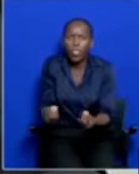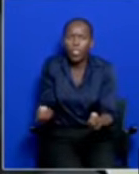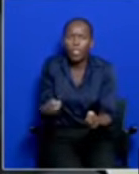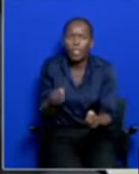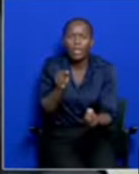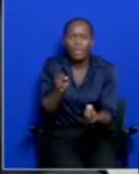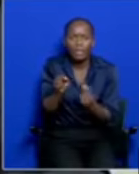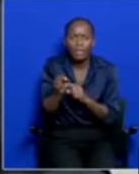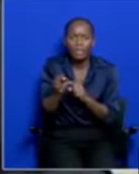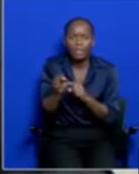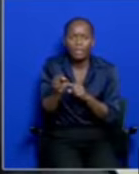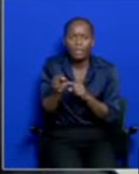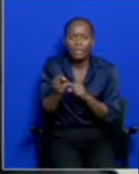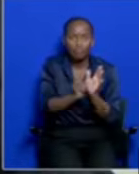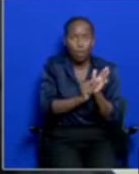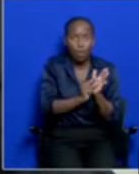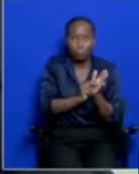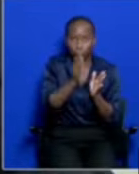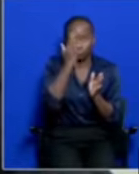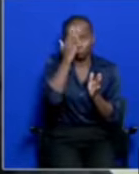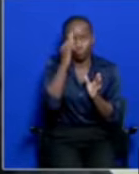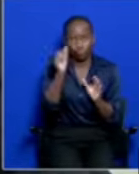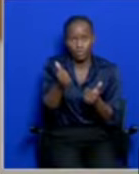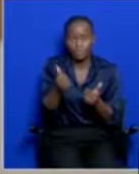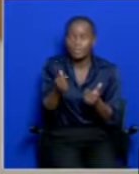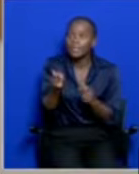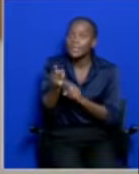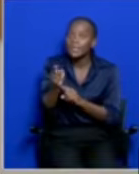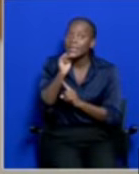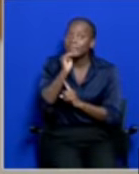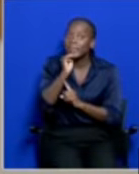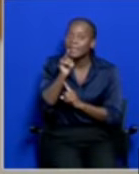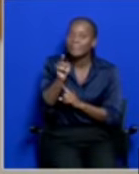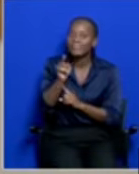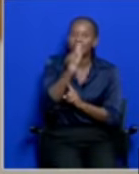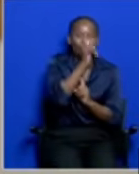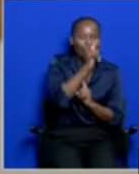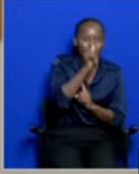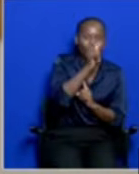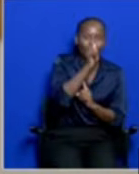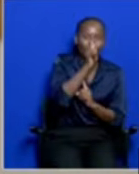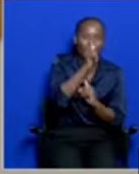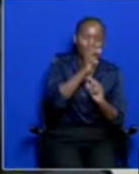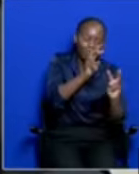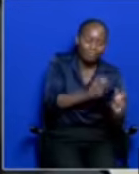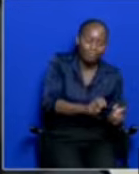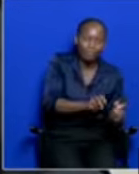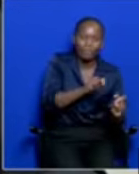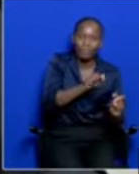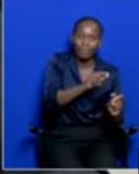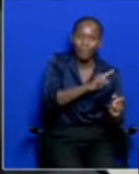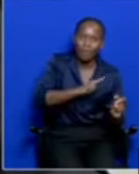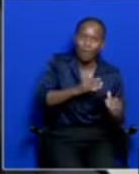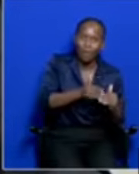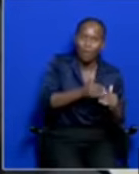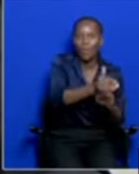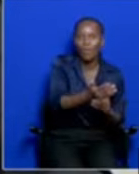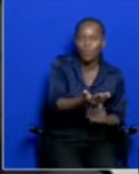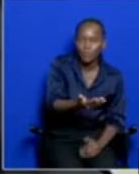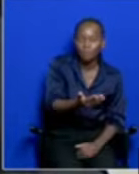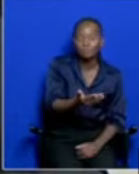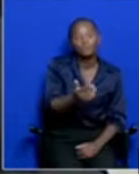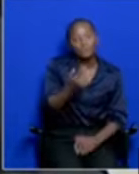departmental. It was because of the criminal conviction. There was another case that I have done